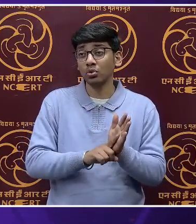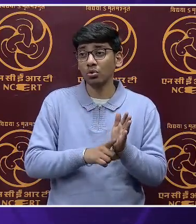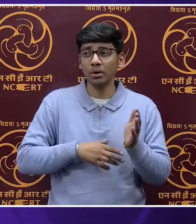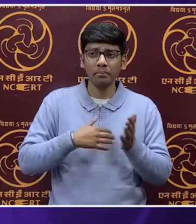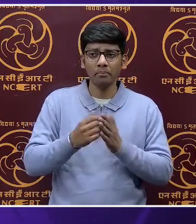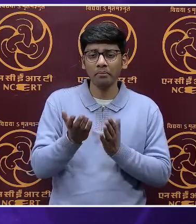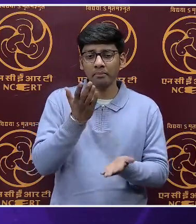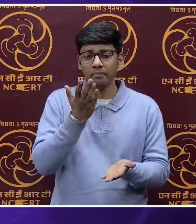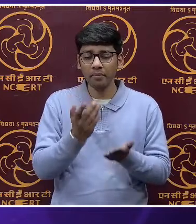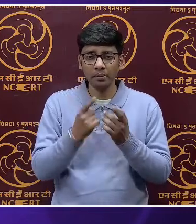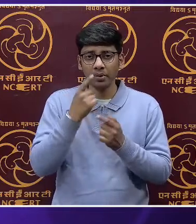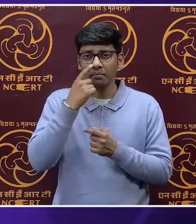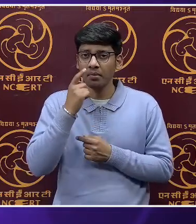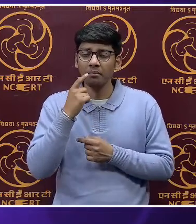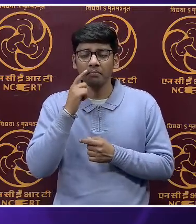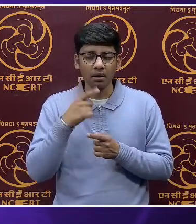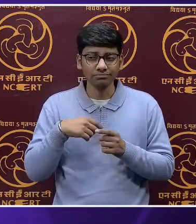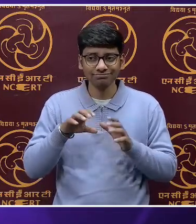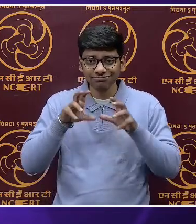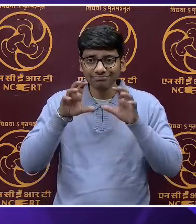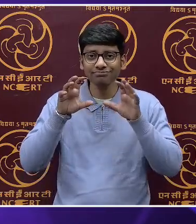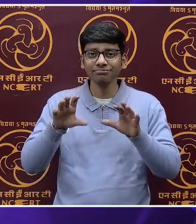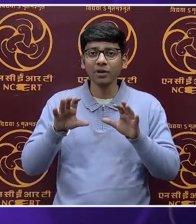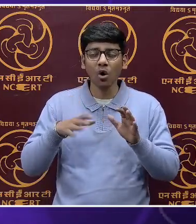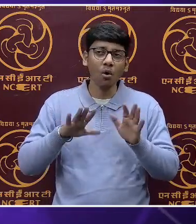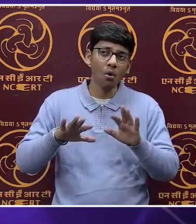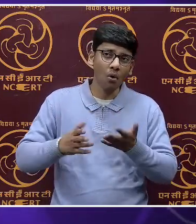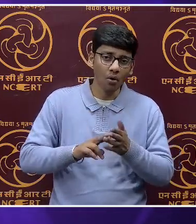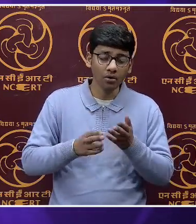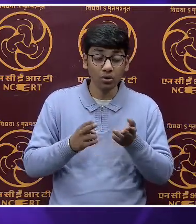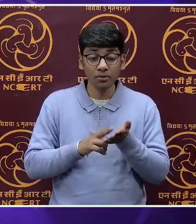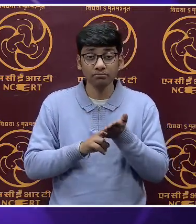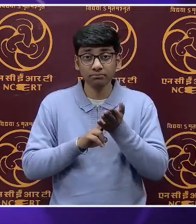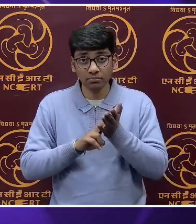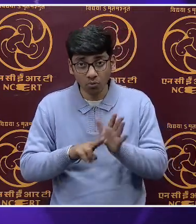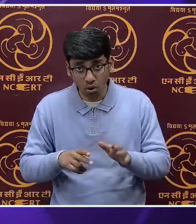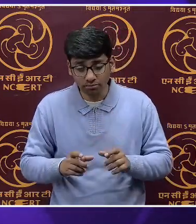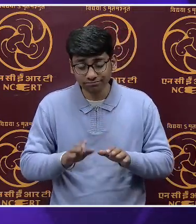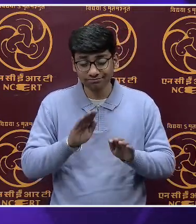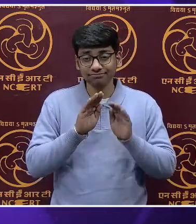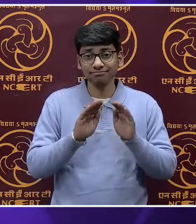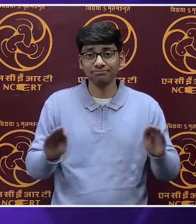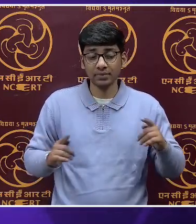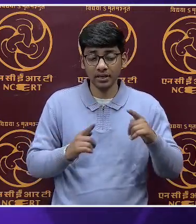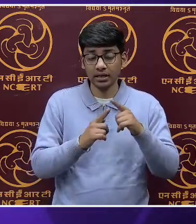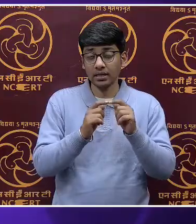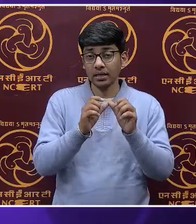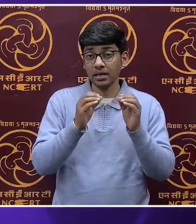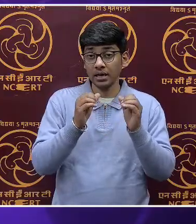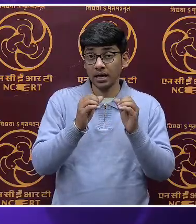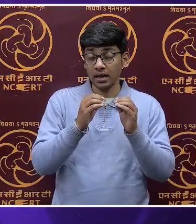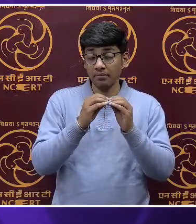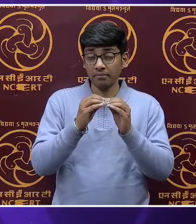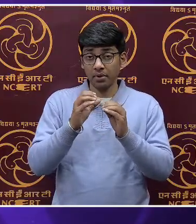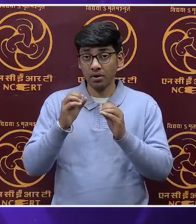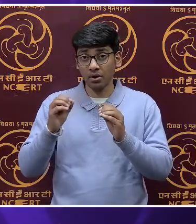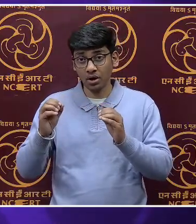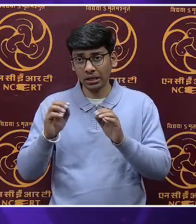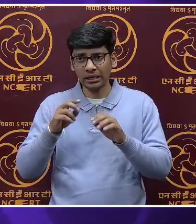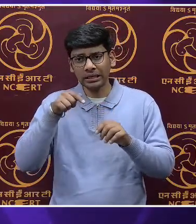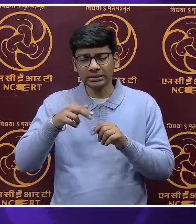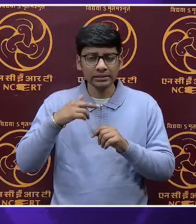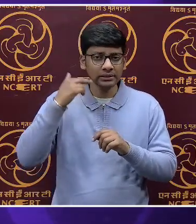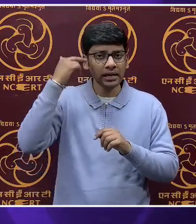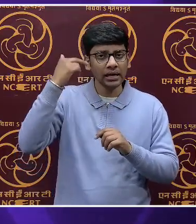Yes. The normal, what we call normal child taboo kind of thing. So she started to conceal